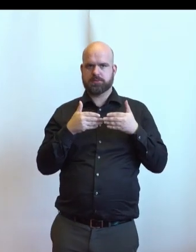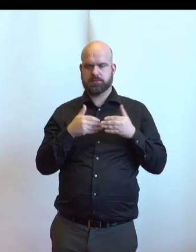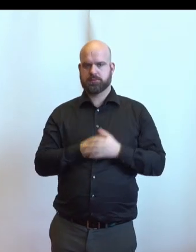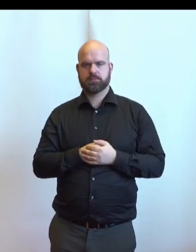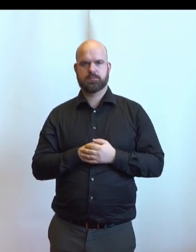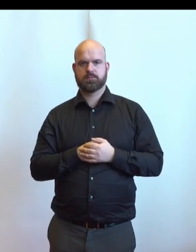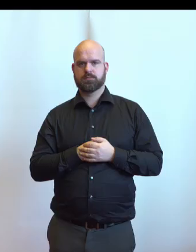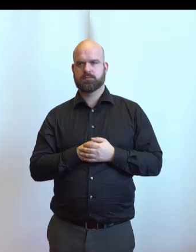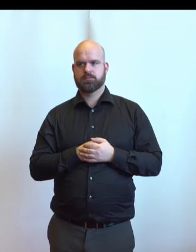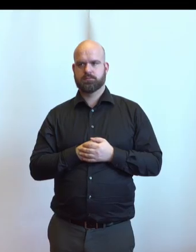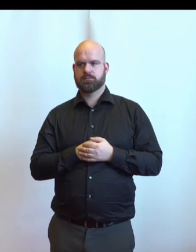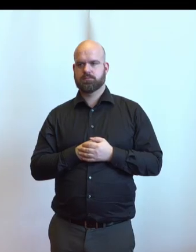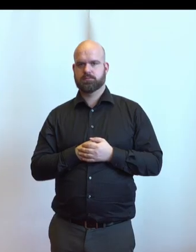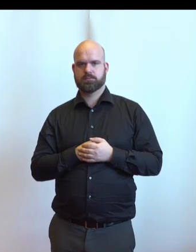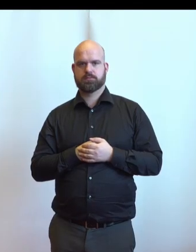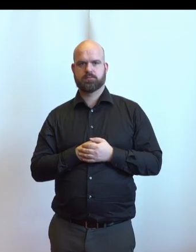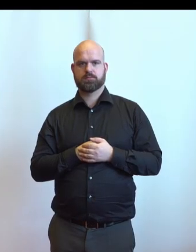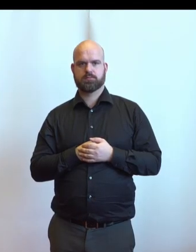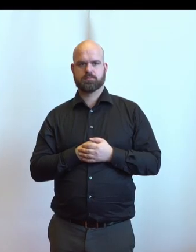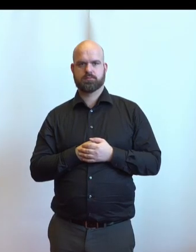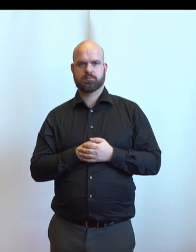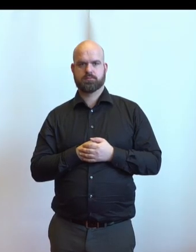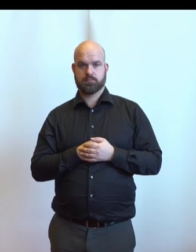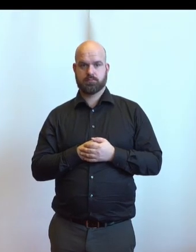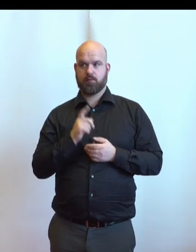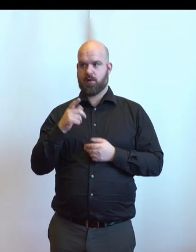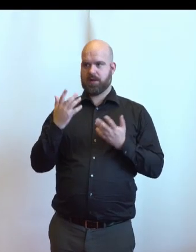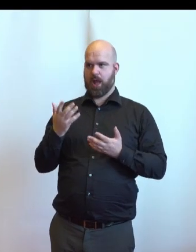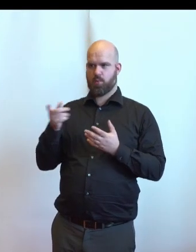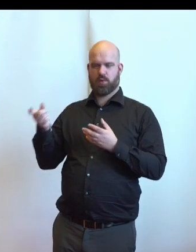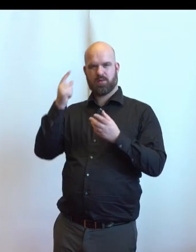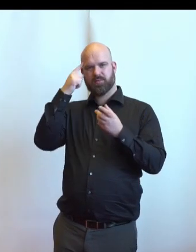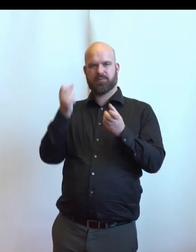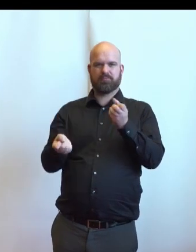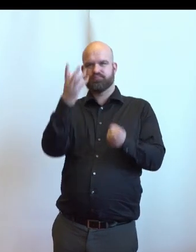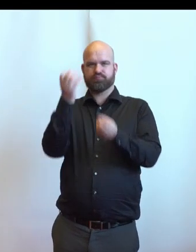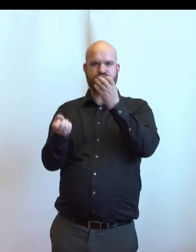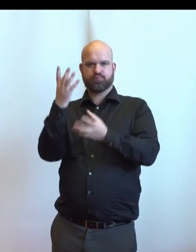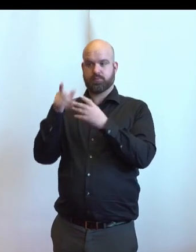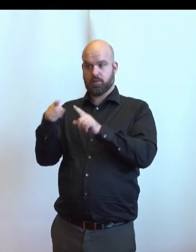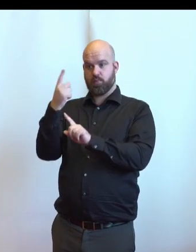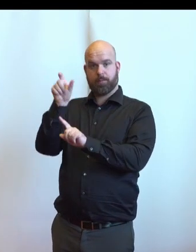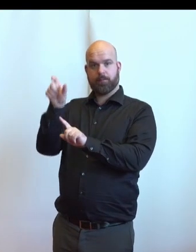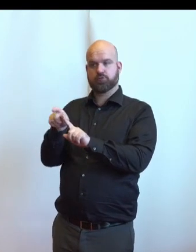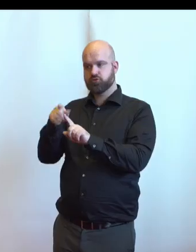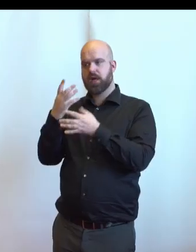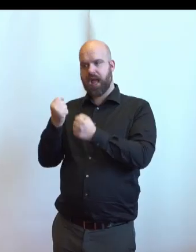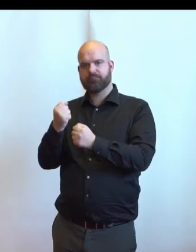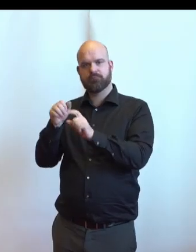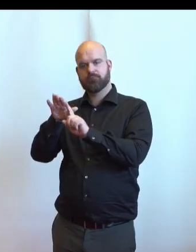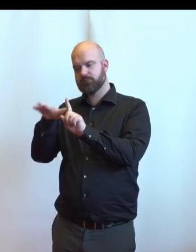the Innovation Labs has a son who is autistic, and we all know that sometimes when the people who are driving